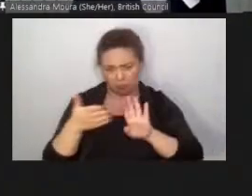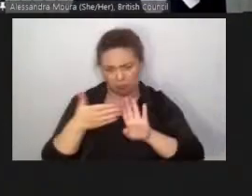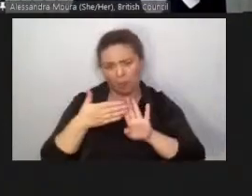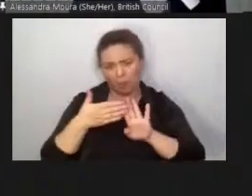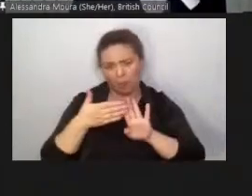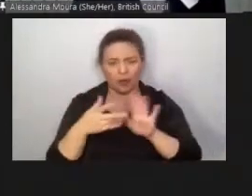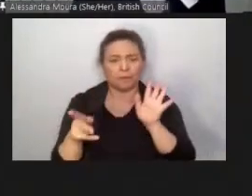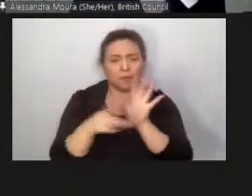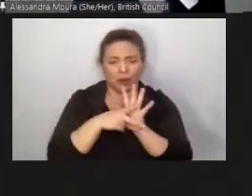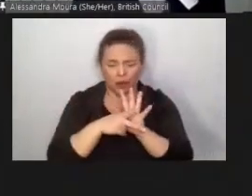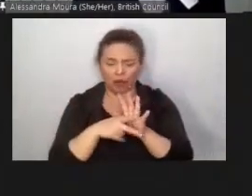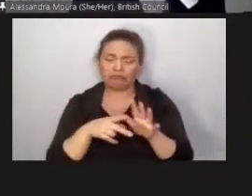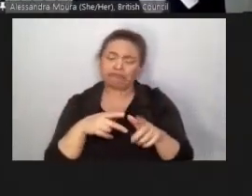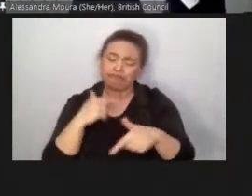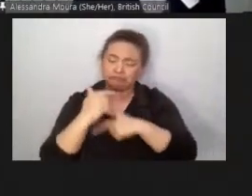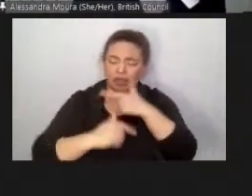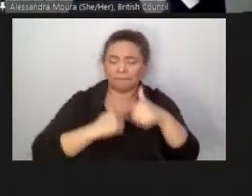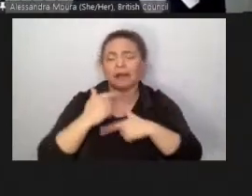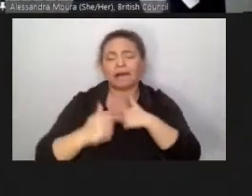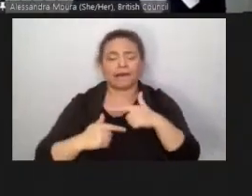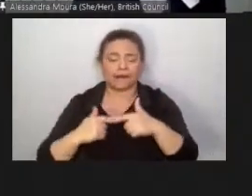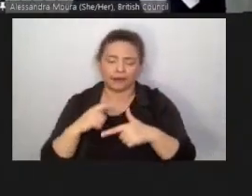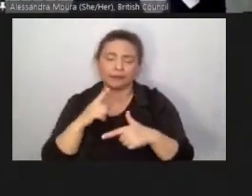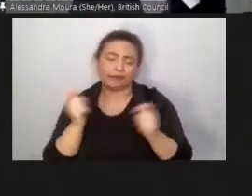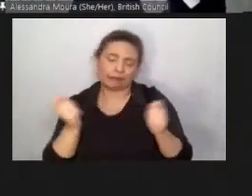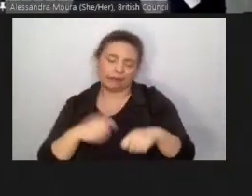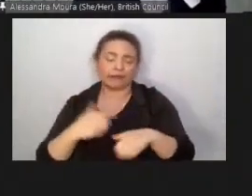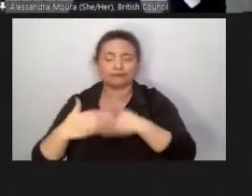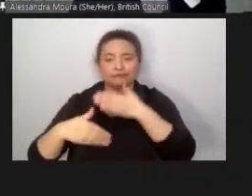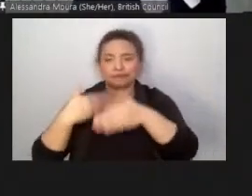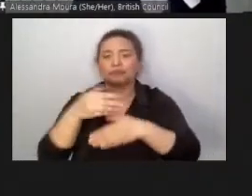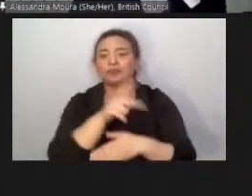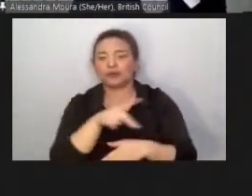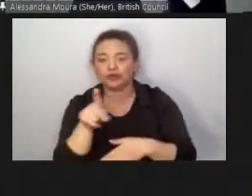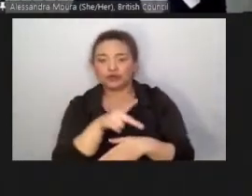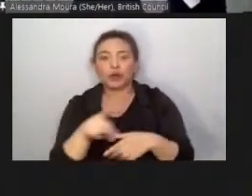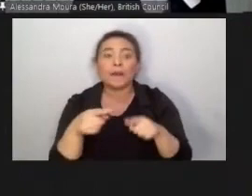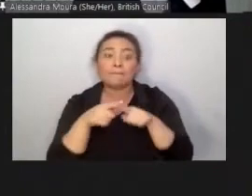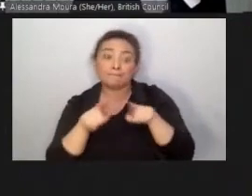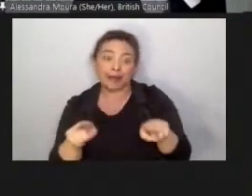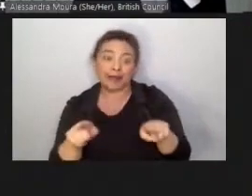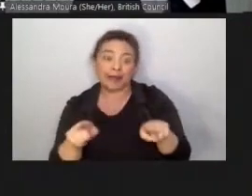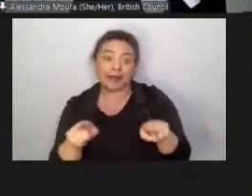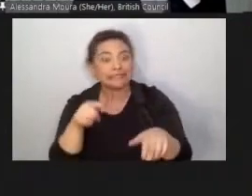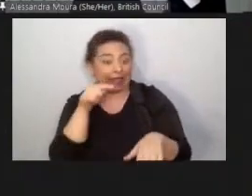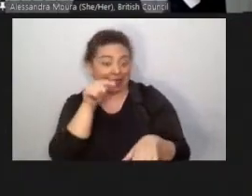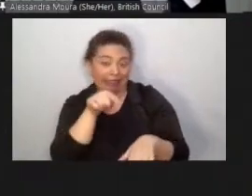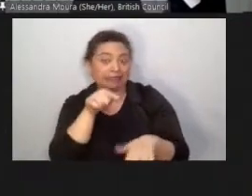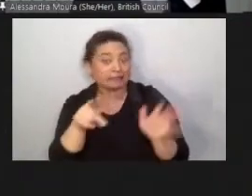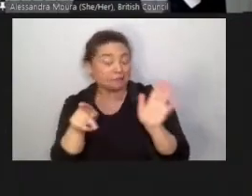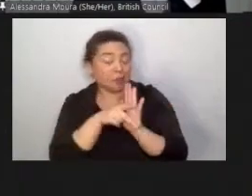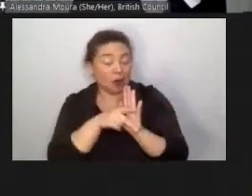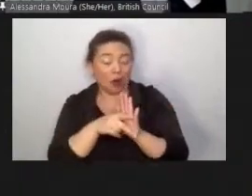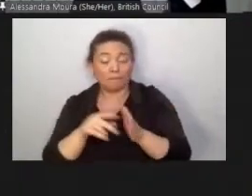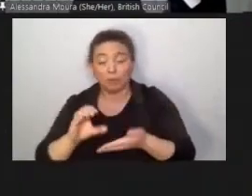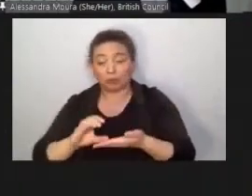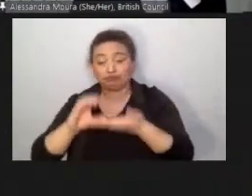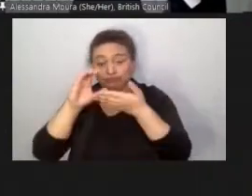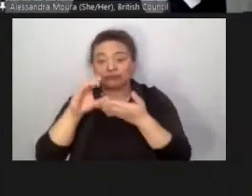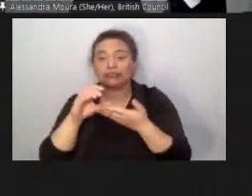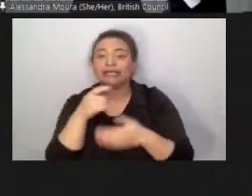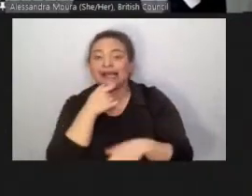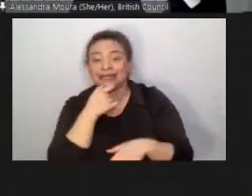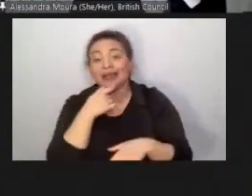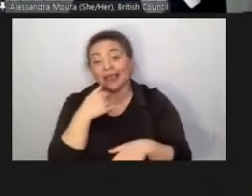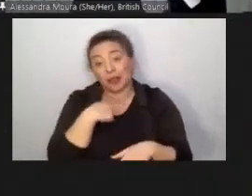although I'm biased because I work for the British Council, I do think this is the best framework that I've seen. And I say that as someone who's used and looked at a